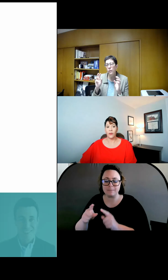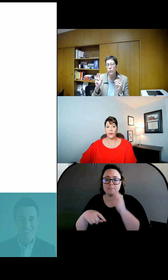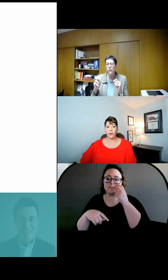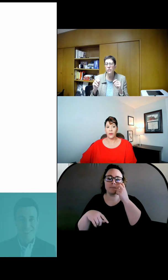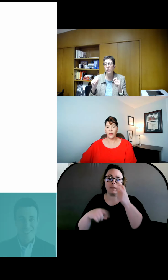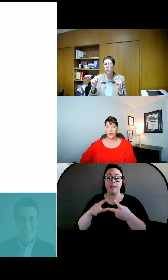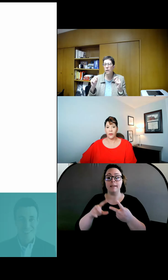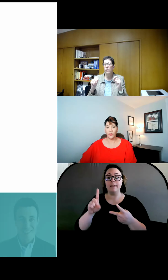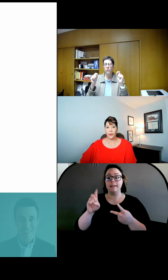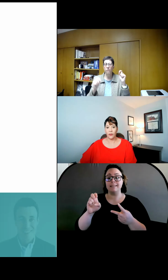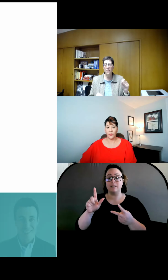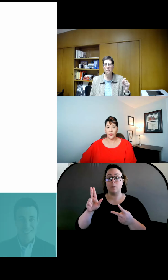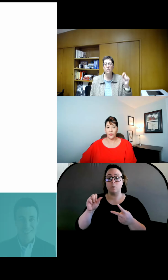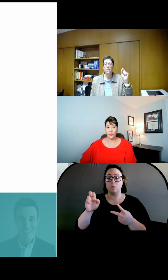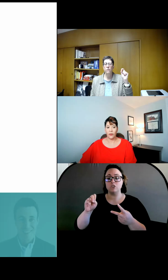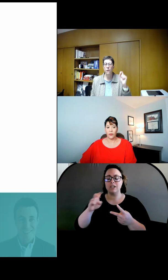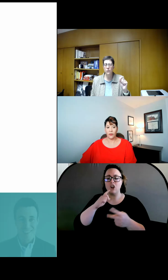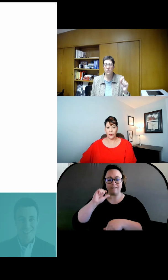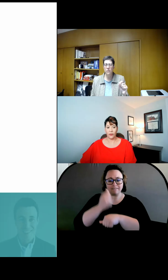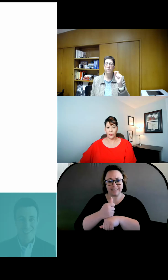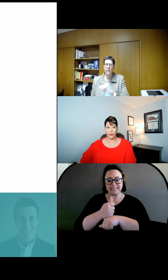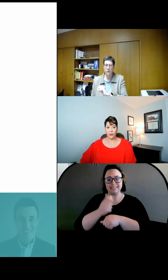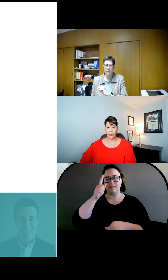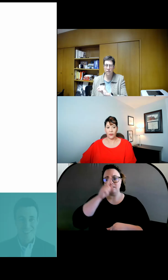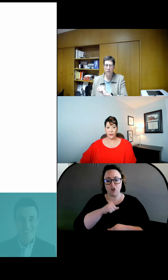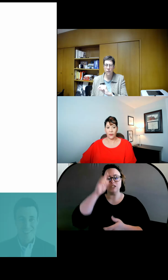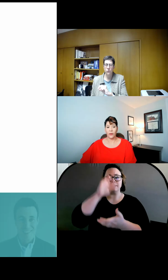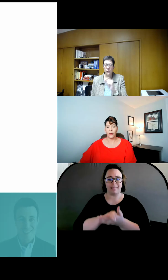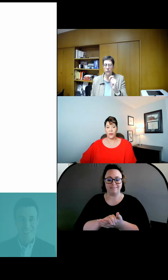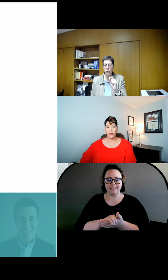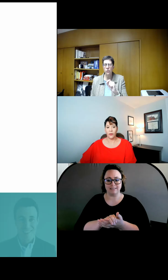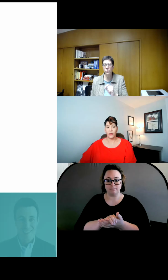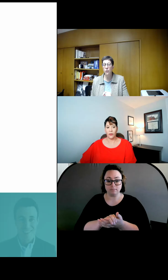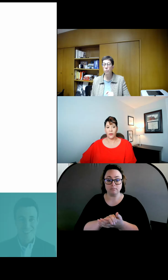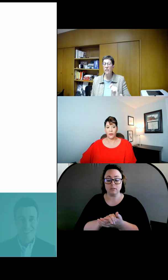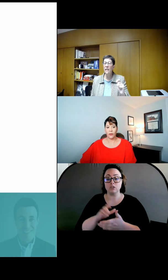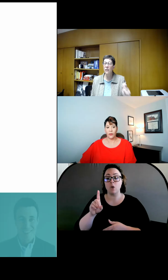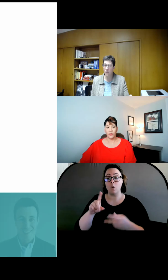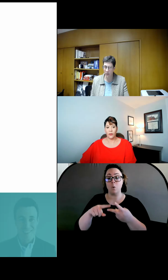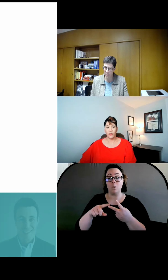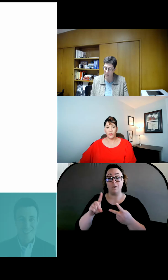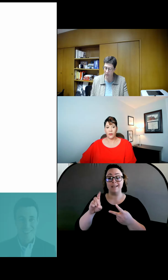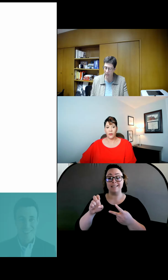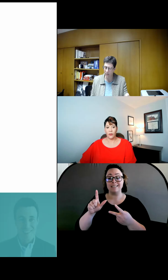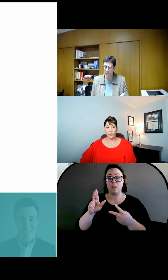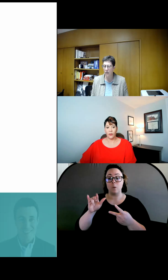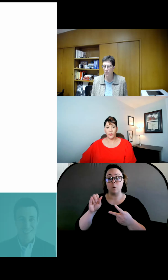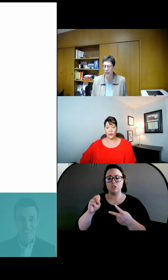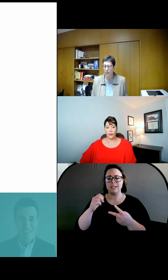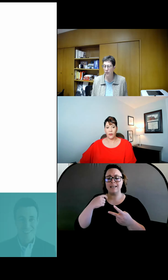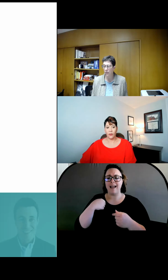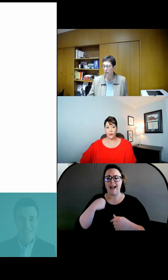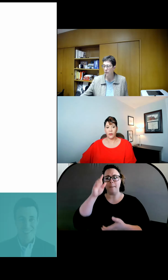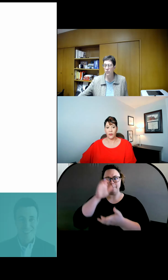then delusions are fixed false beliefs. So a delusion is when you believe something is happening that's not